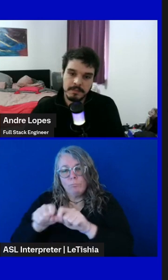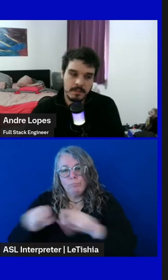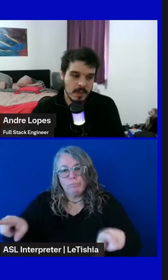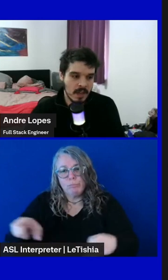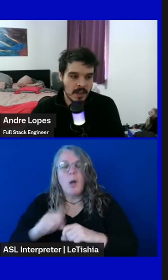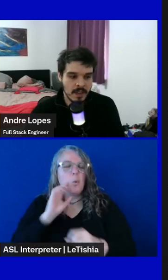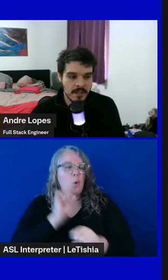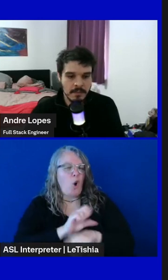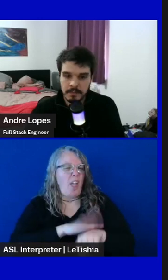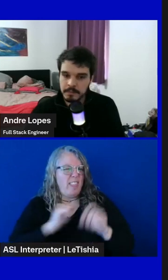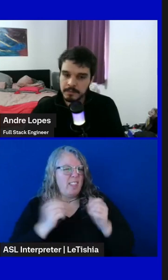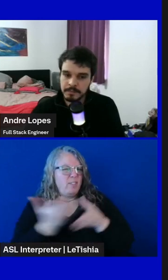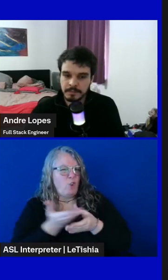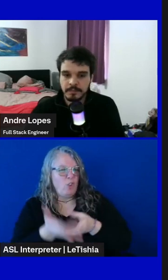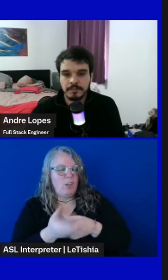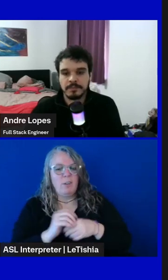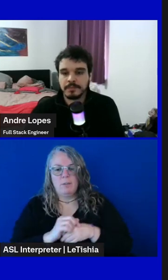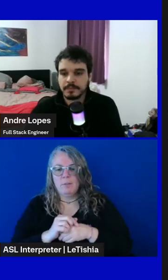here, IAC.